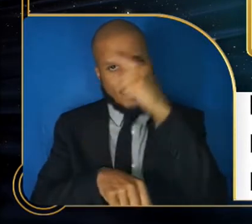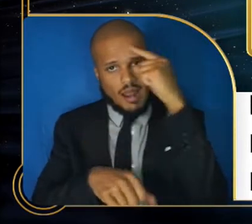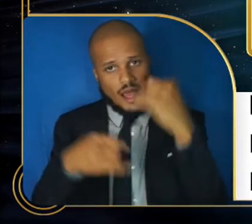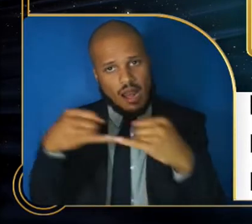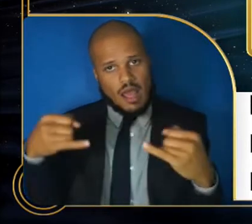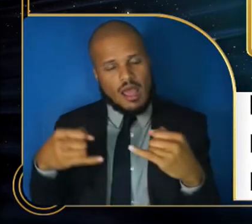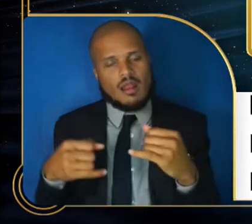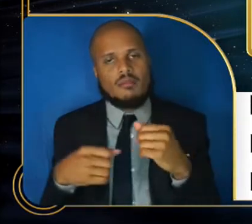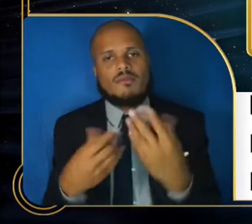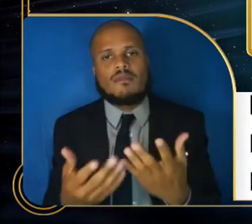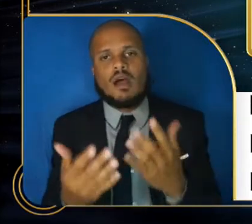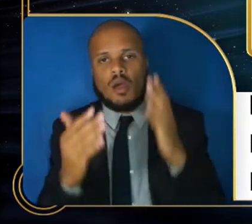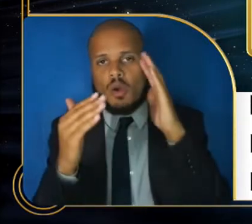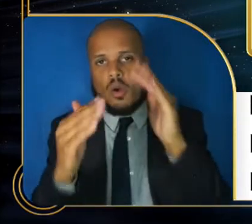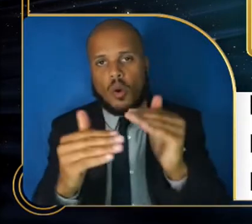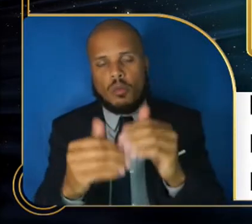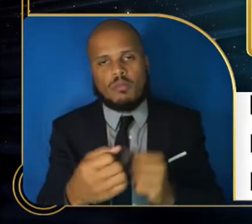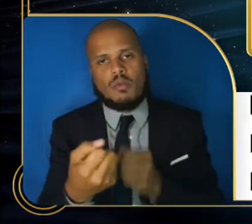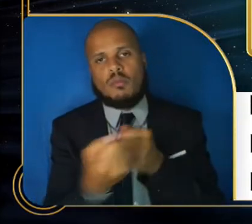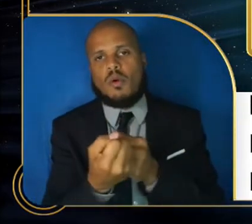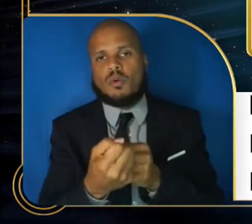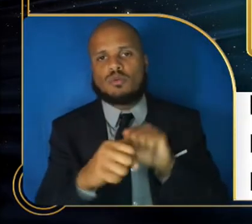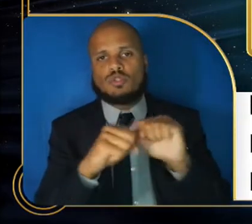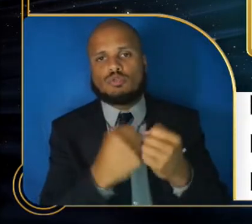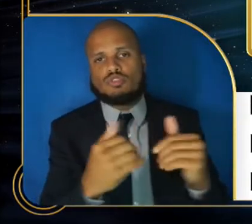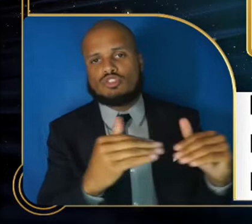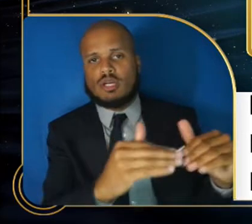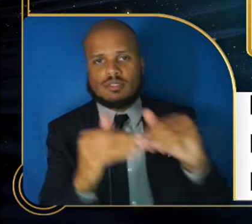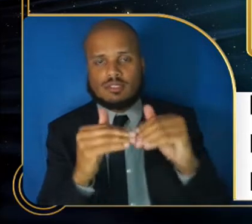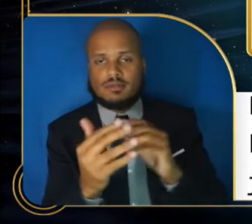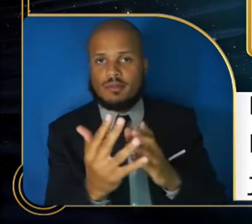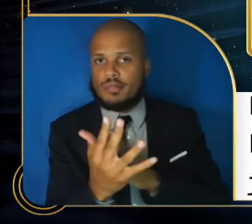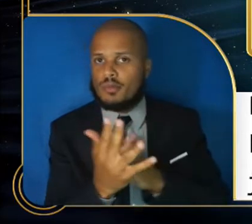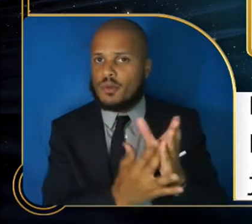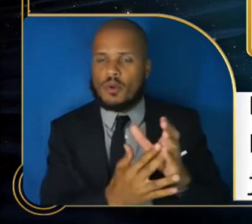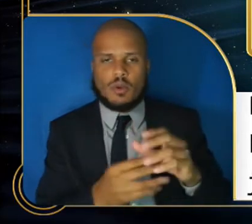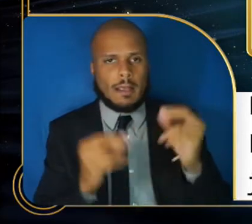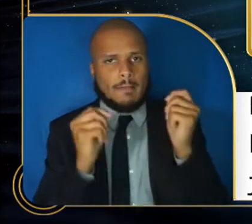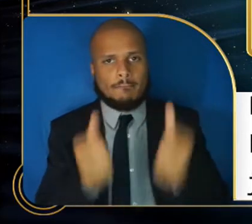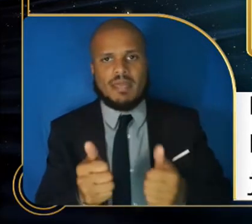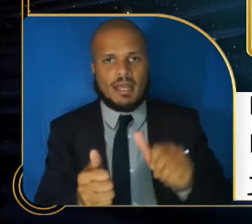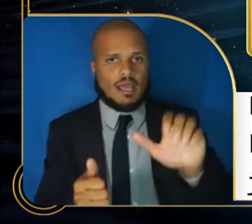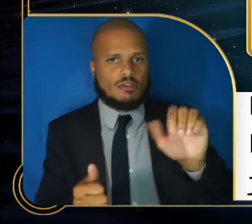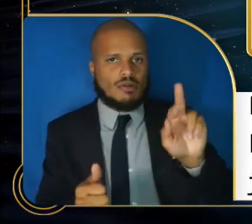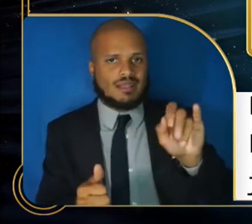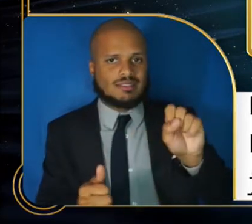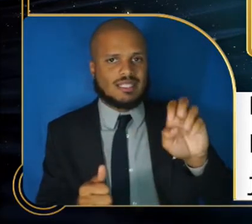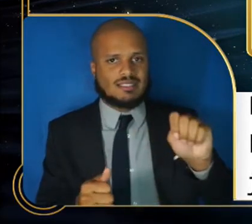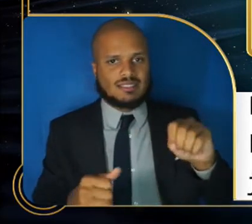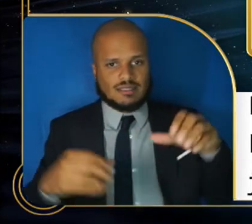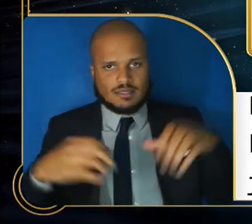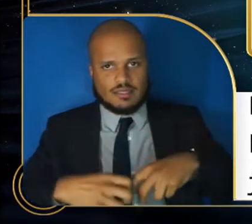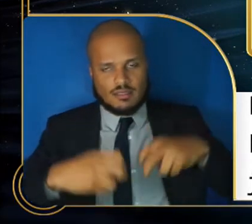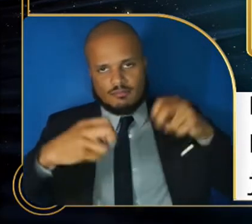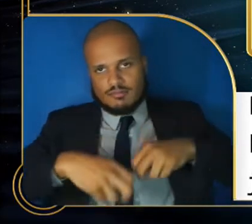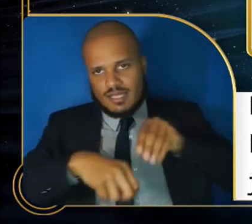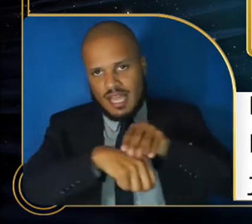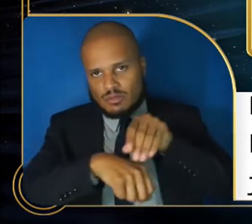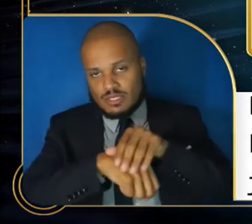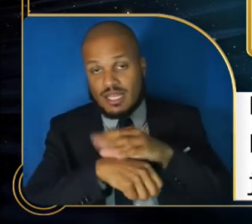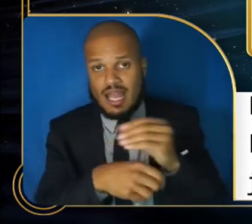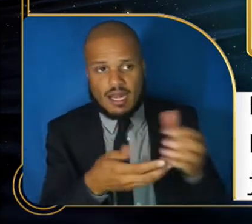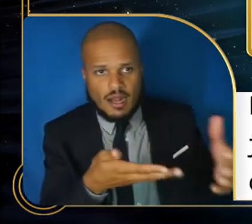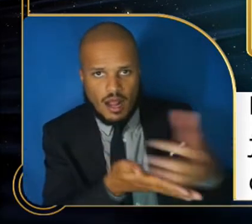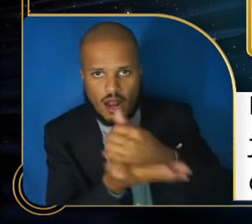to promote social justice through immediate crisis counseling, and to collect information